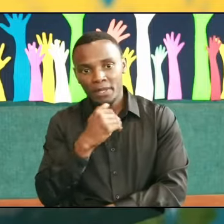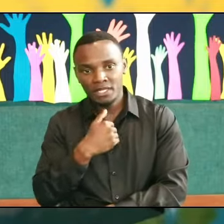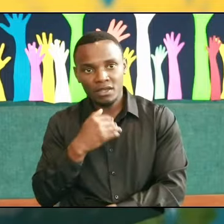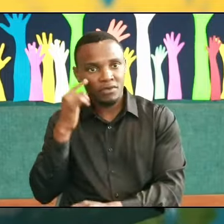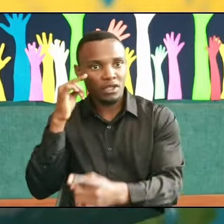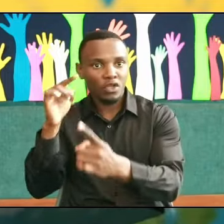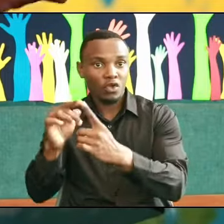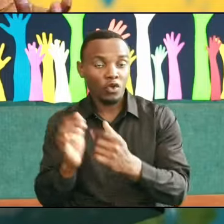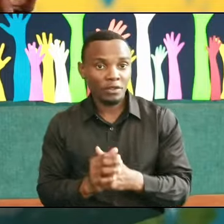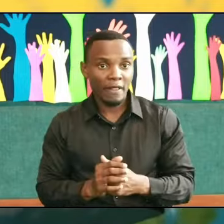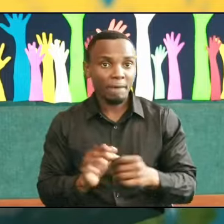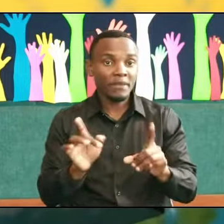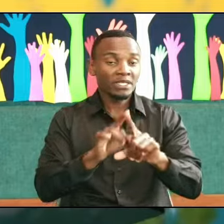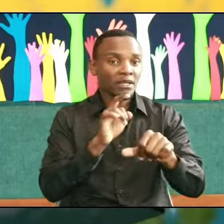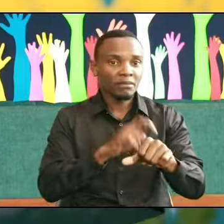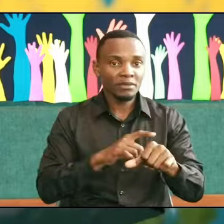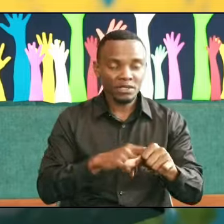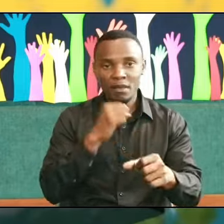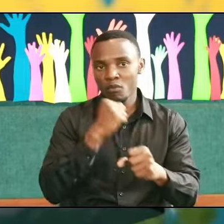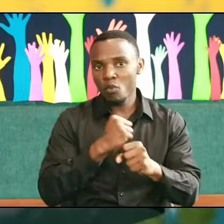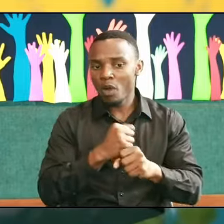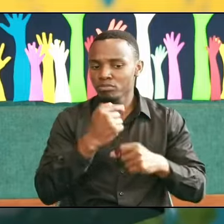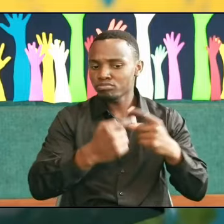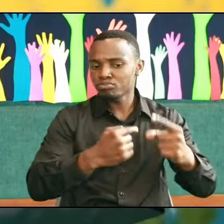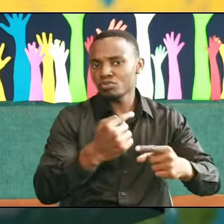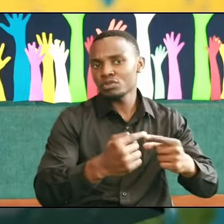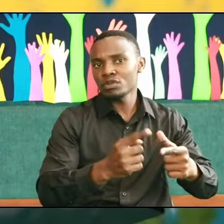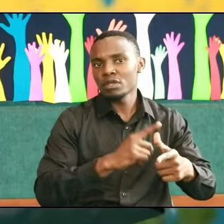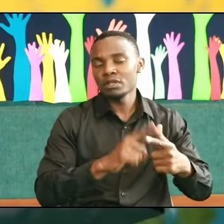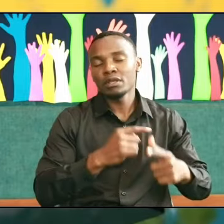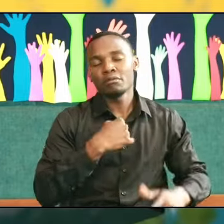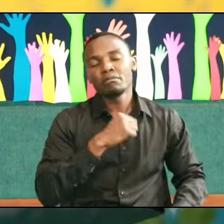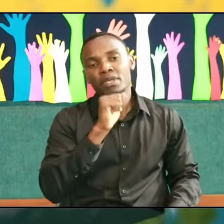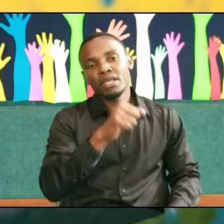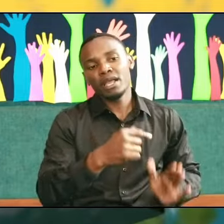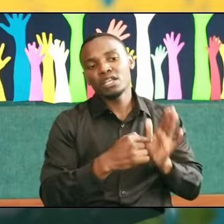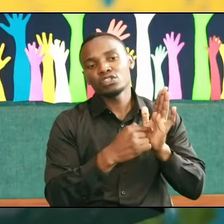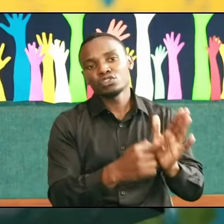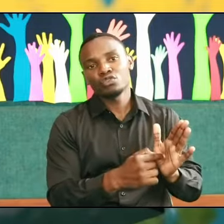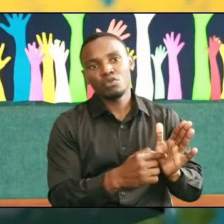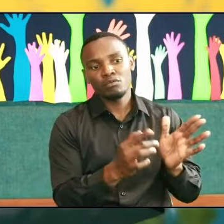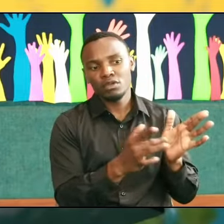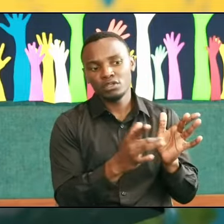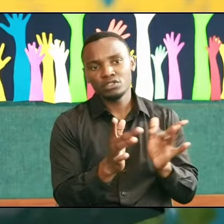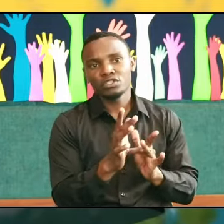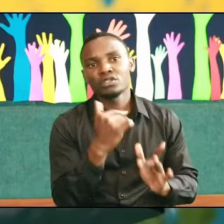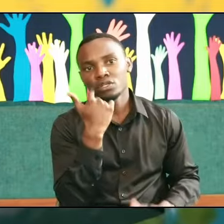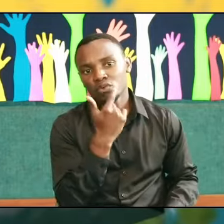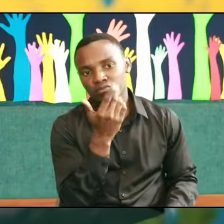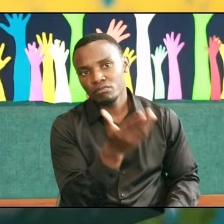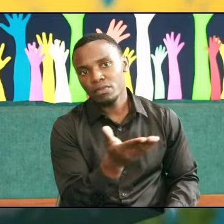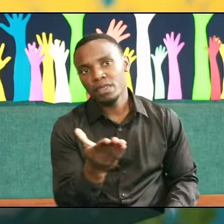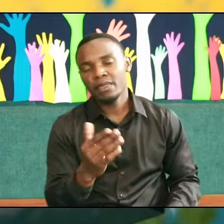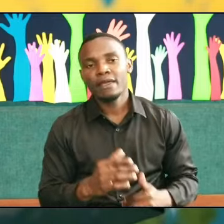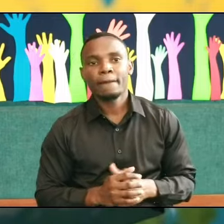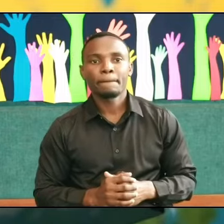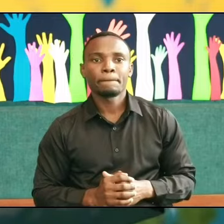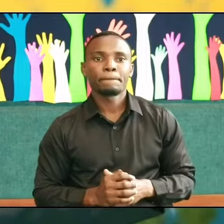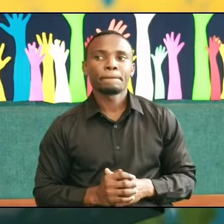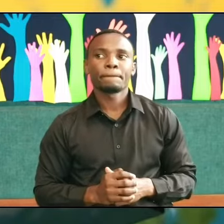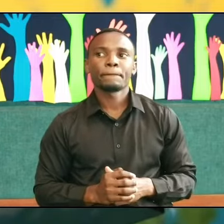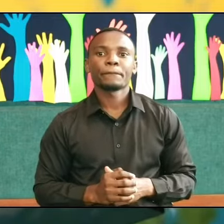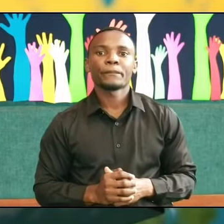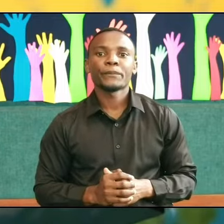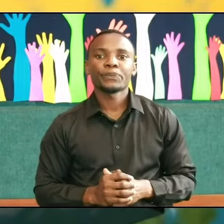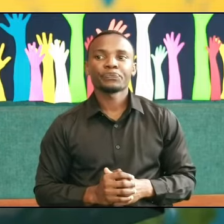sisters, that when I go to work, I can be kind to them, showing them who Jesus is in their lives. Allow